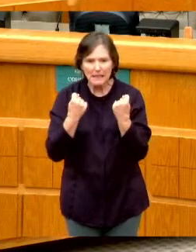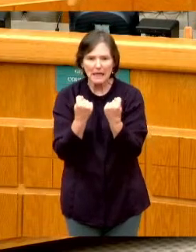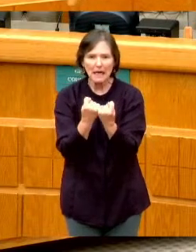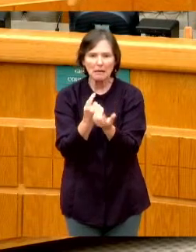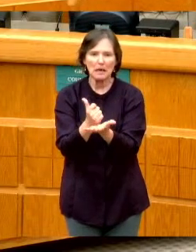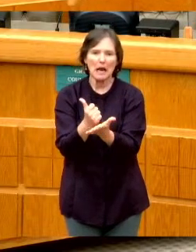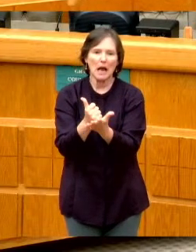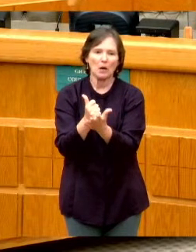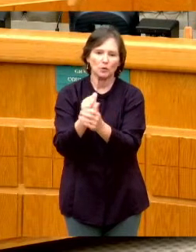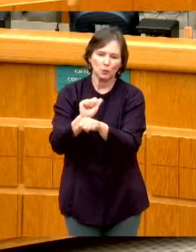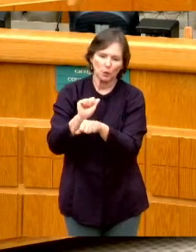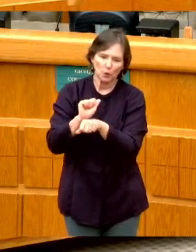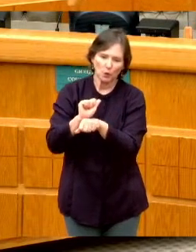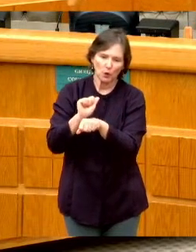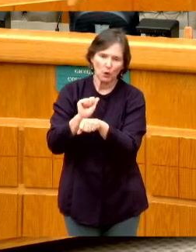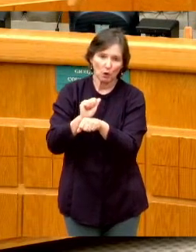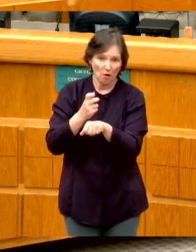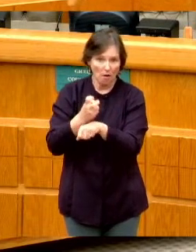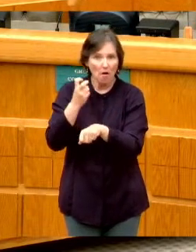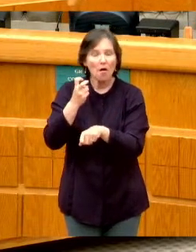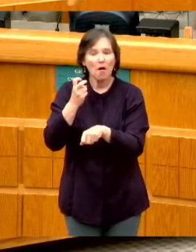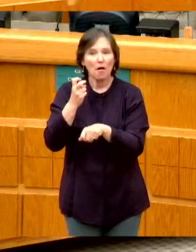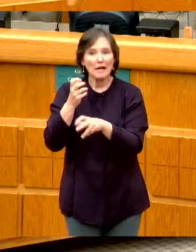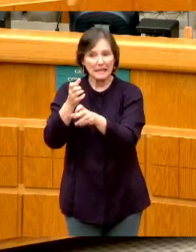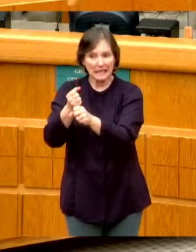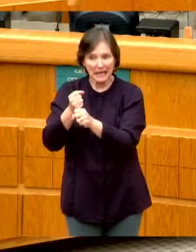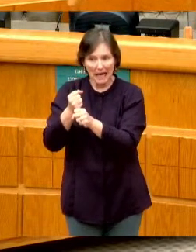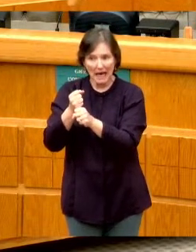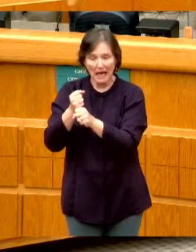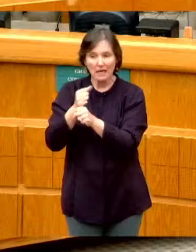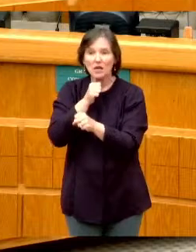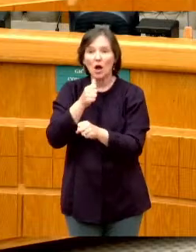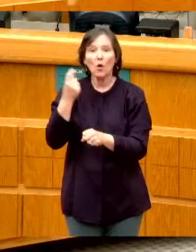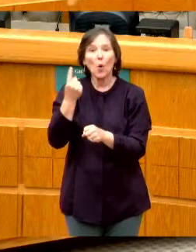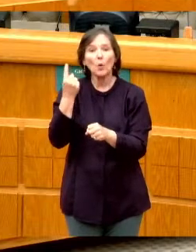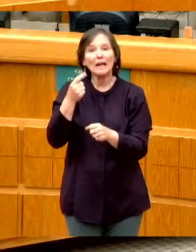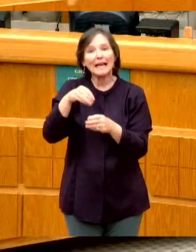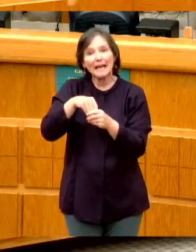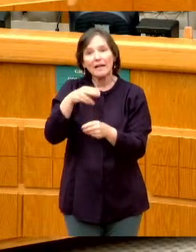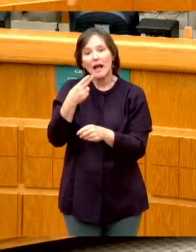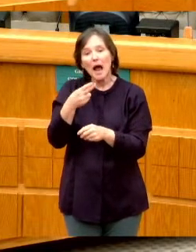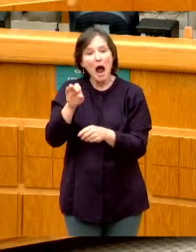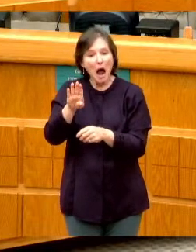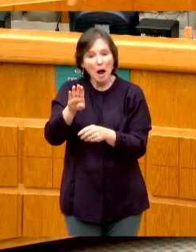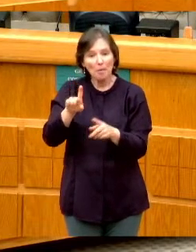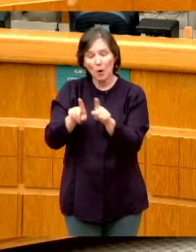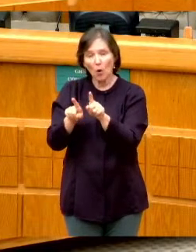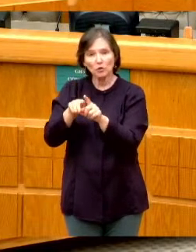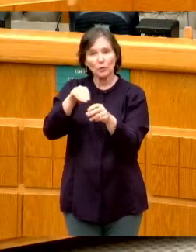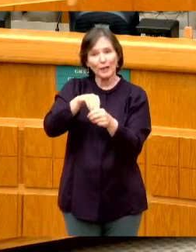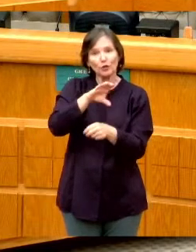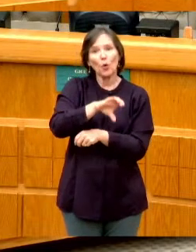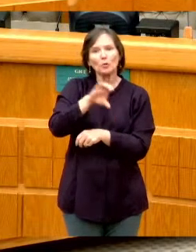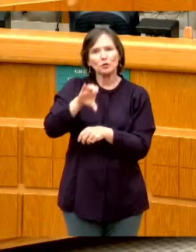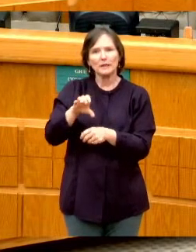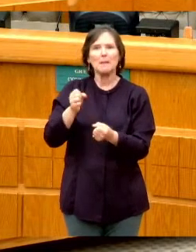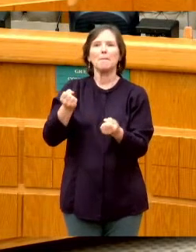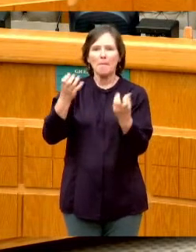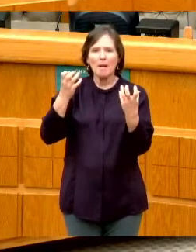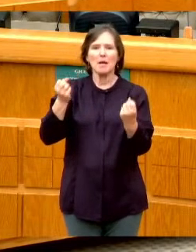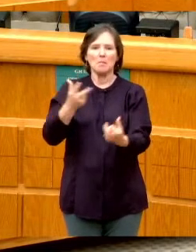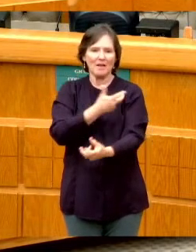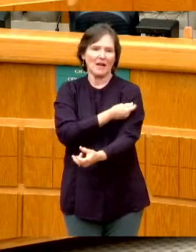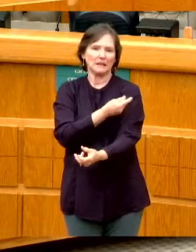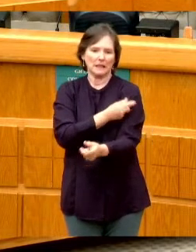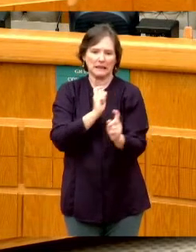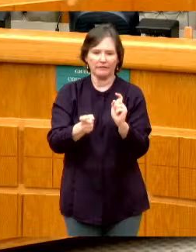site inside the regional fairgrounds, but also inside Corpus Christi. And back in December, when we